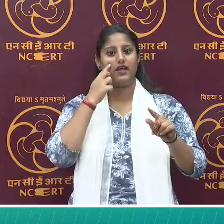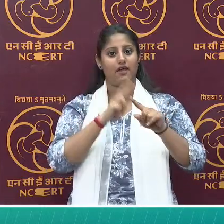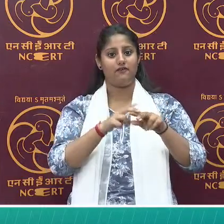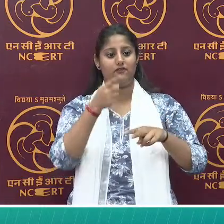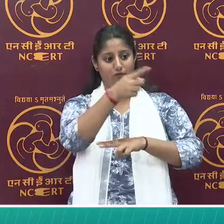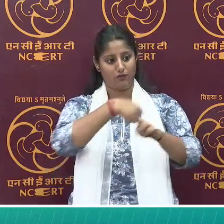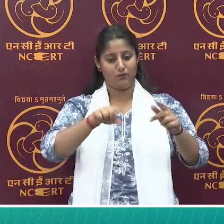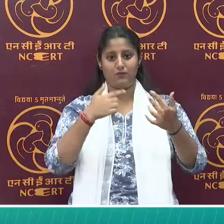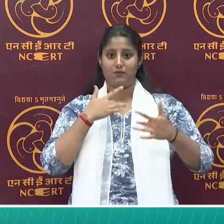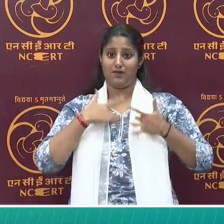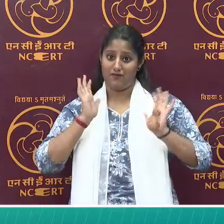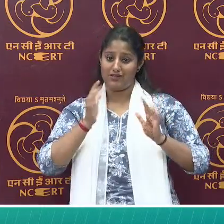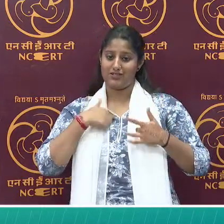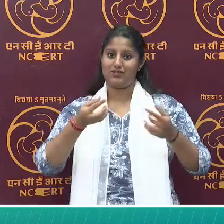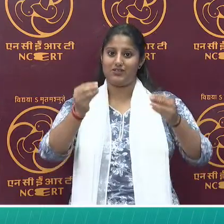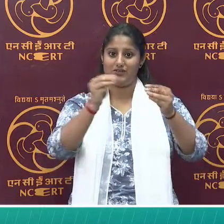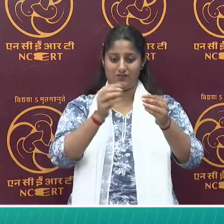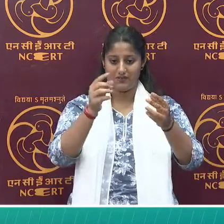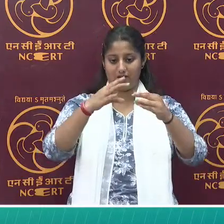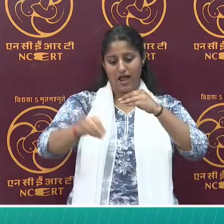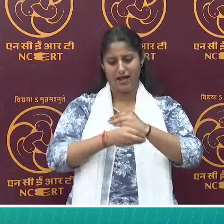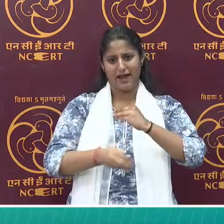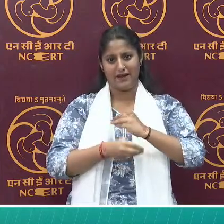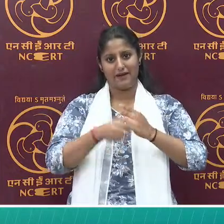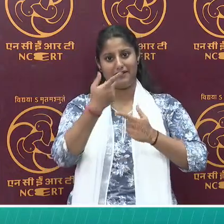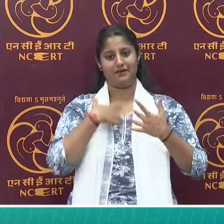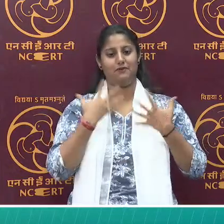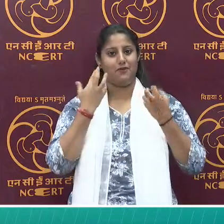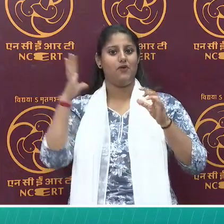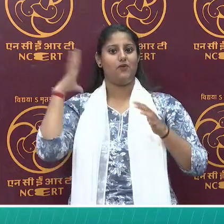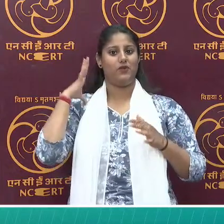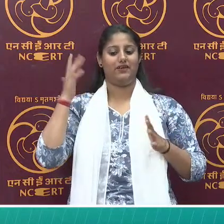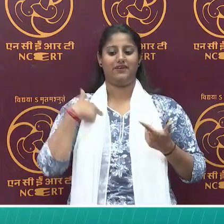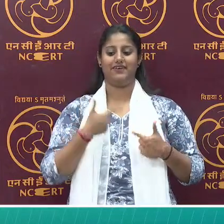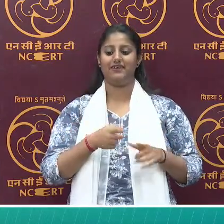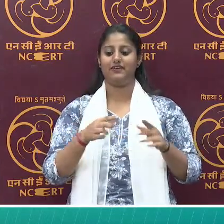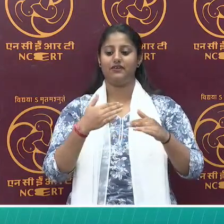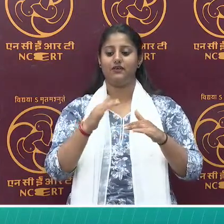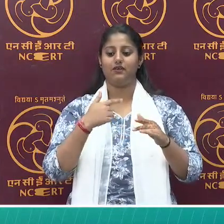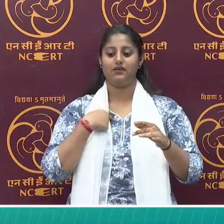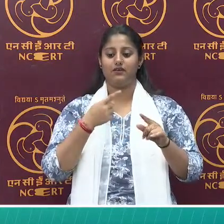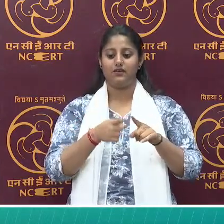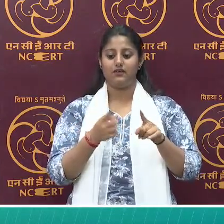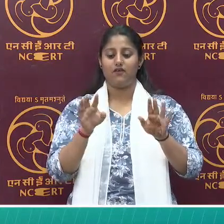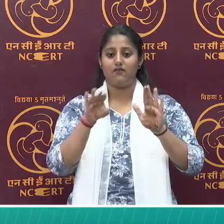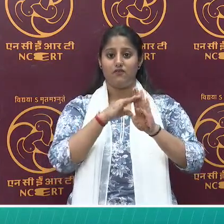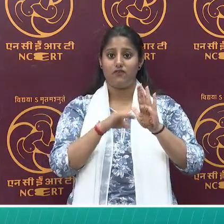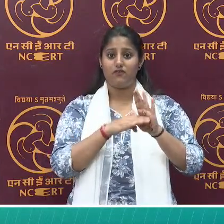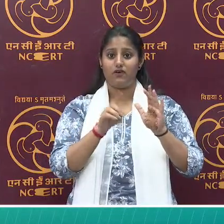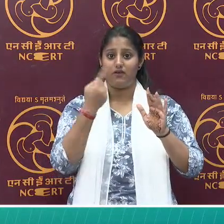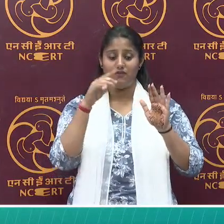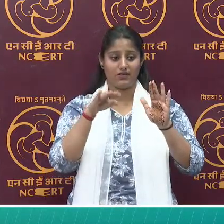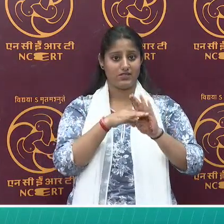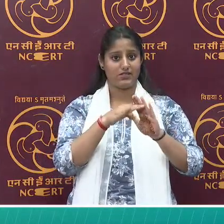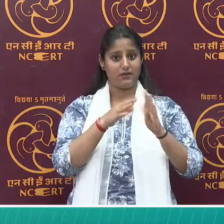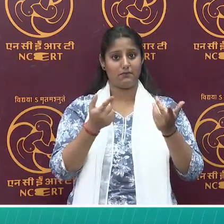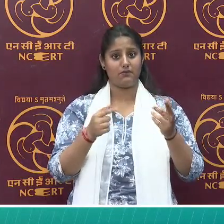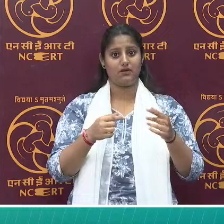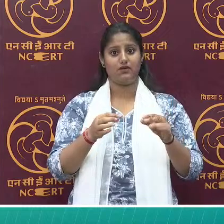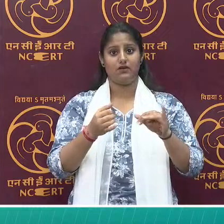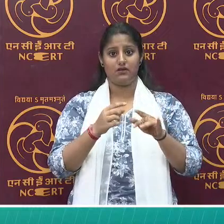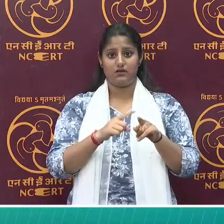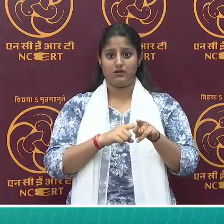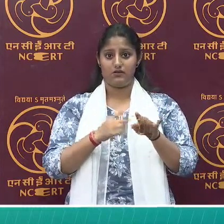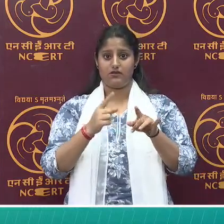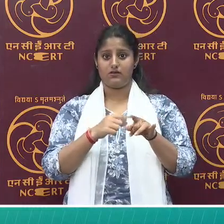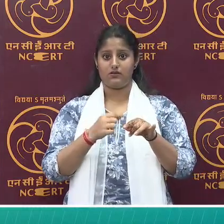this with these steps mentioned here. Yes. And before we go forward, ma'am, since the first step is preparation of soil, I